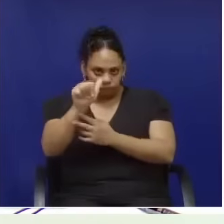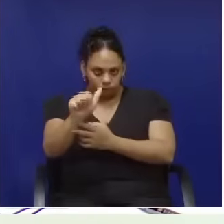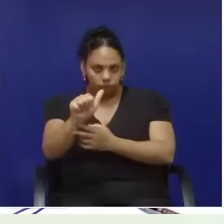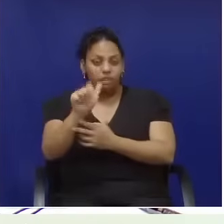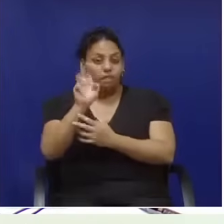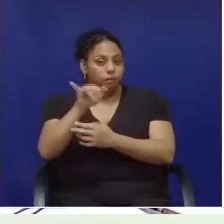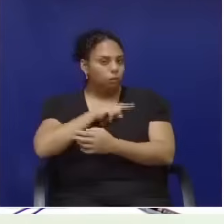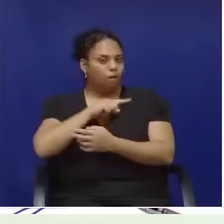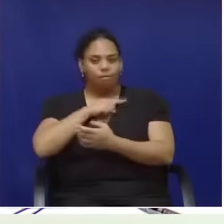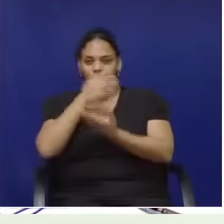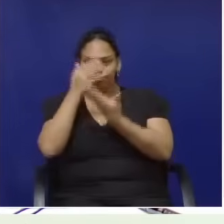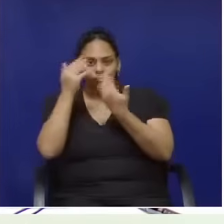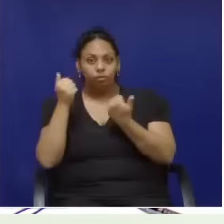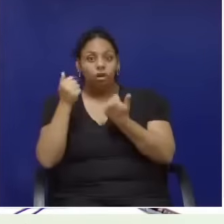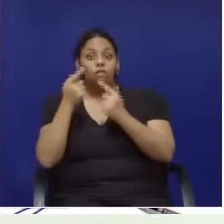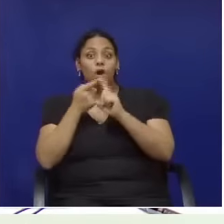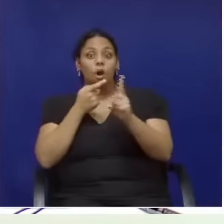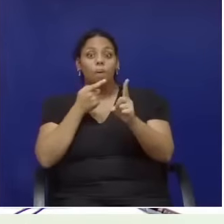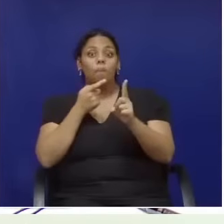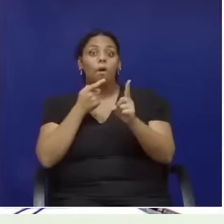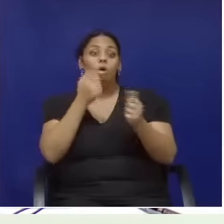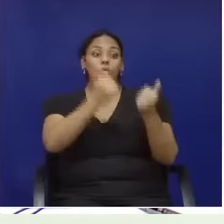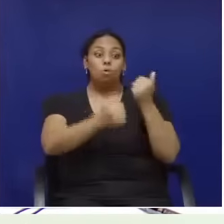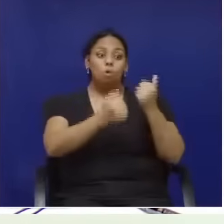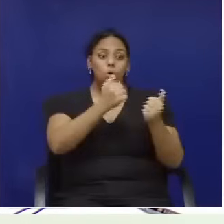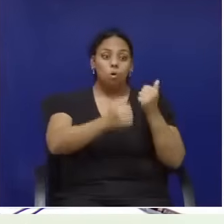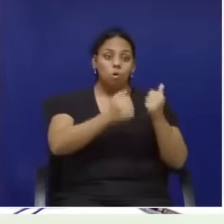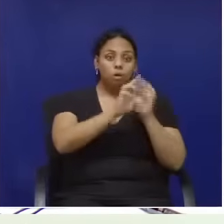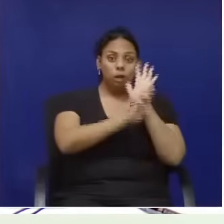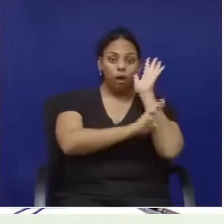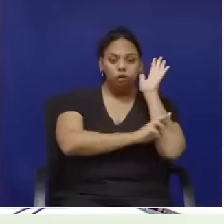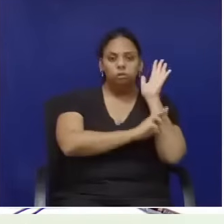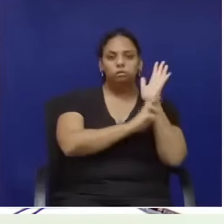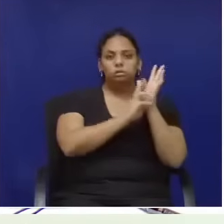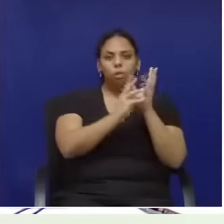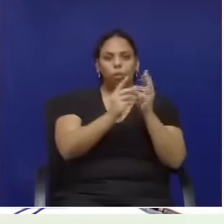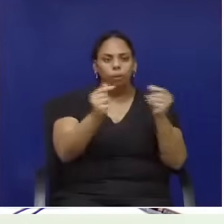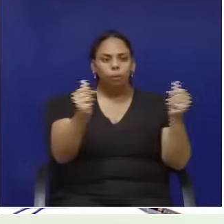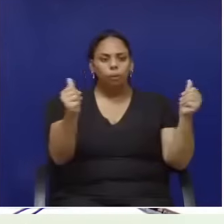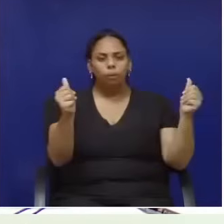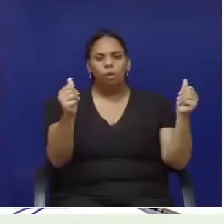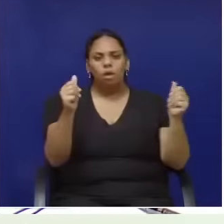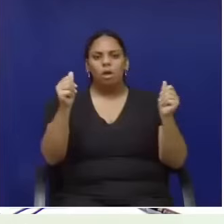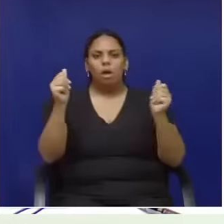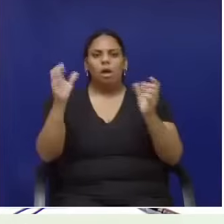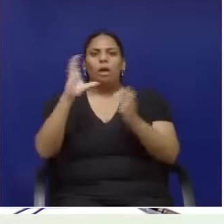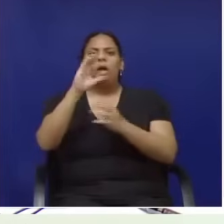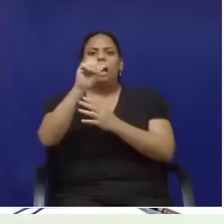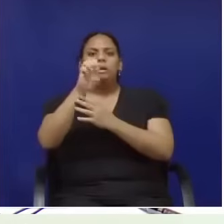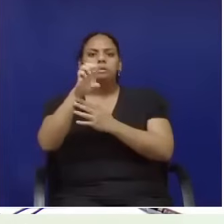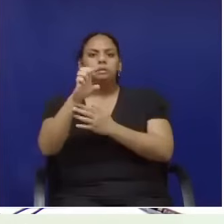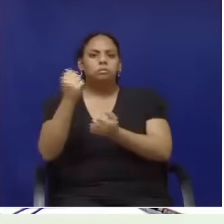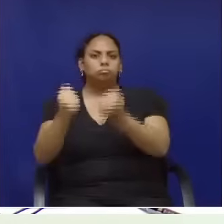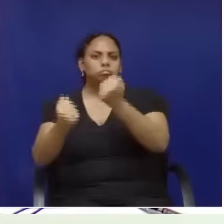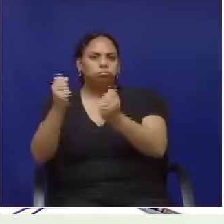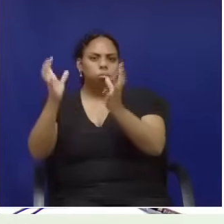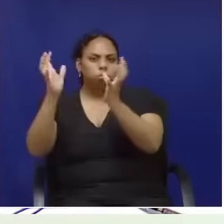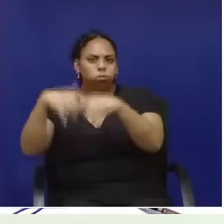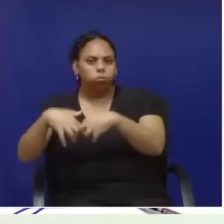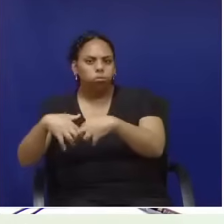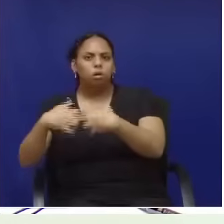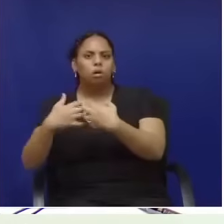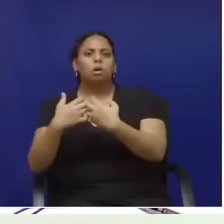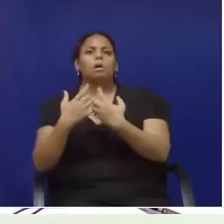that for the entire period during which court records have been disappearing, cases collapsing and proceedings postponed due to